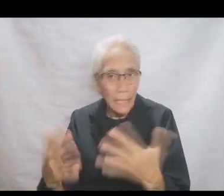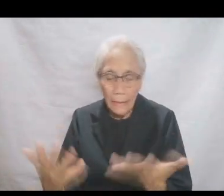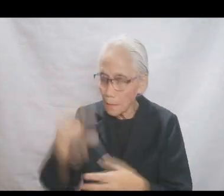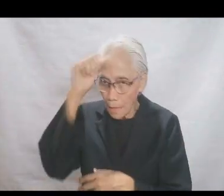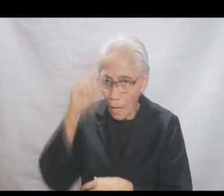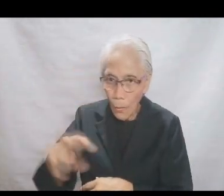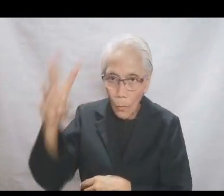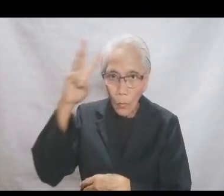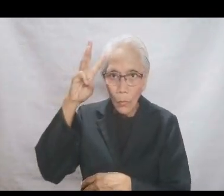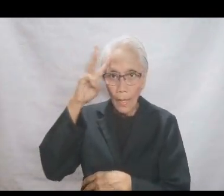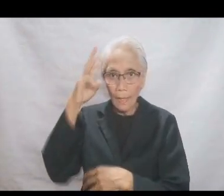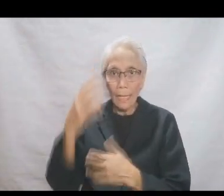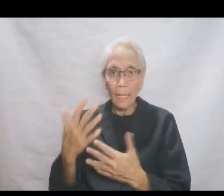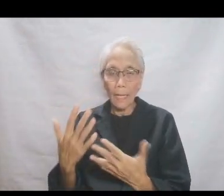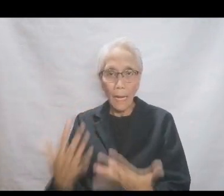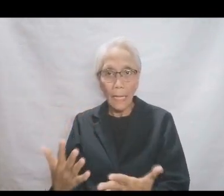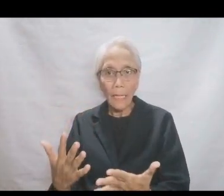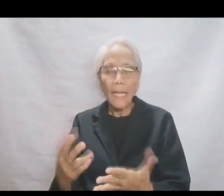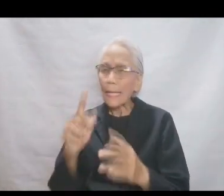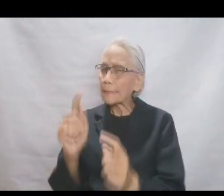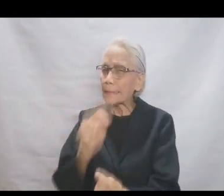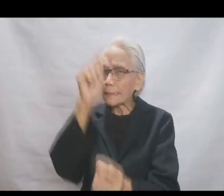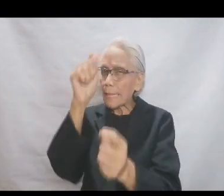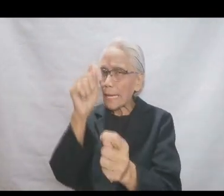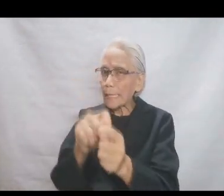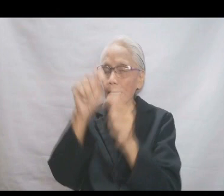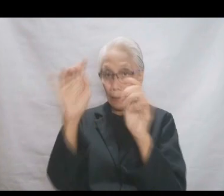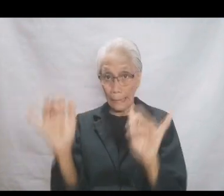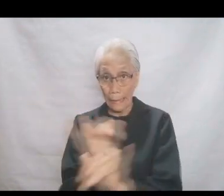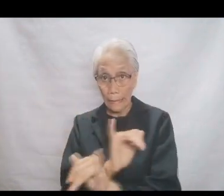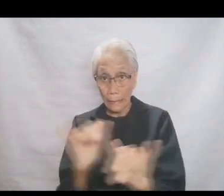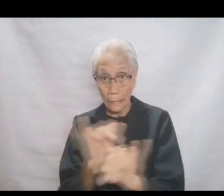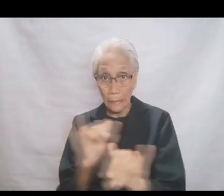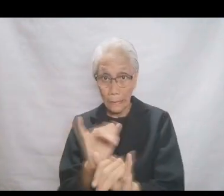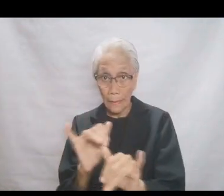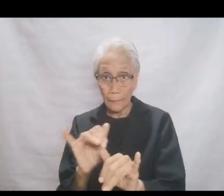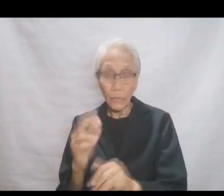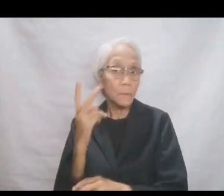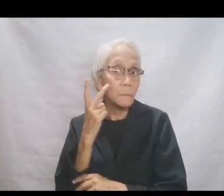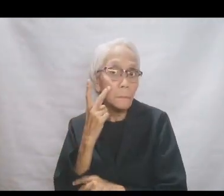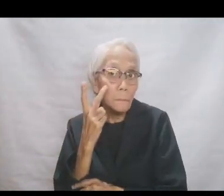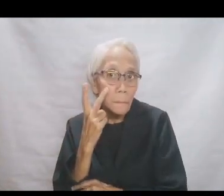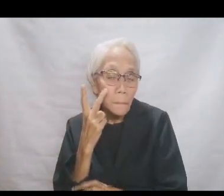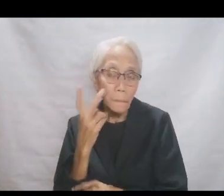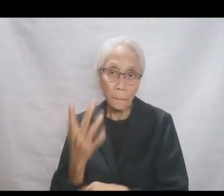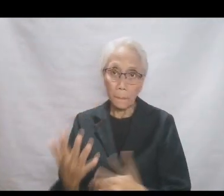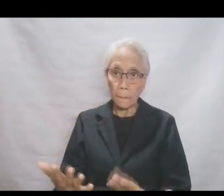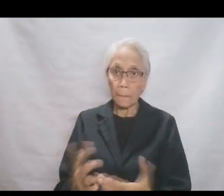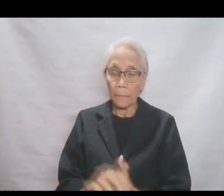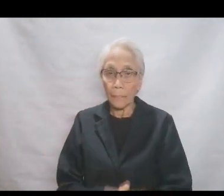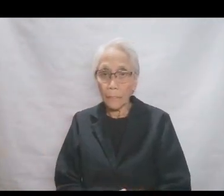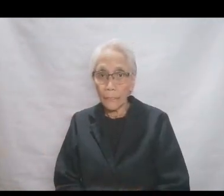a kundalini awakening, and amazingly, it is exactly the same as what we have been seeing in the